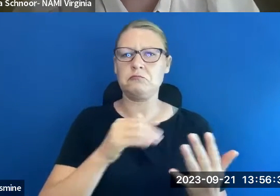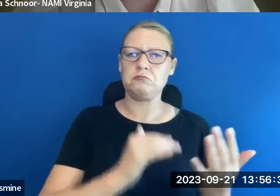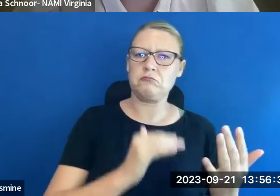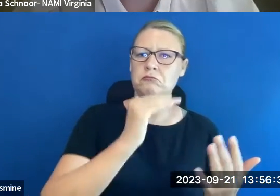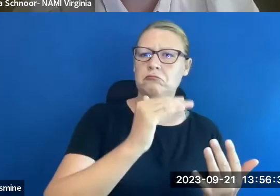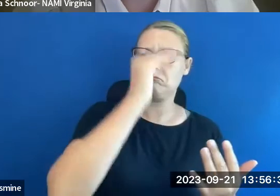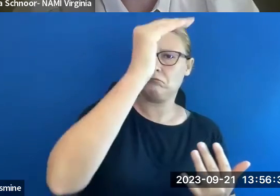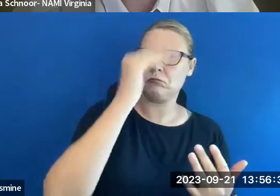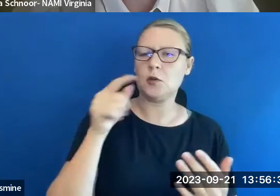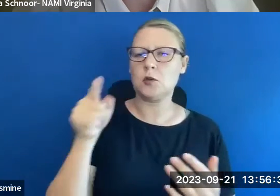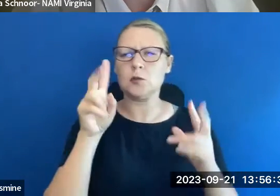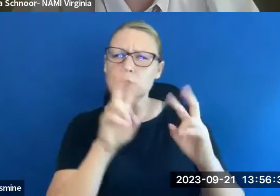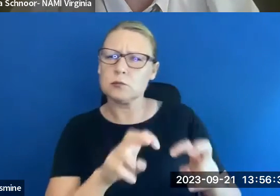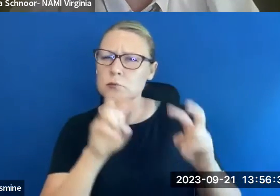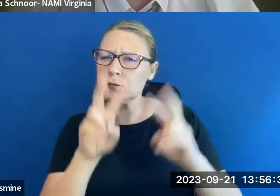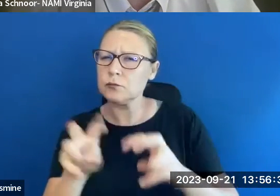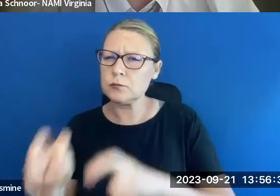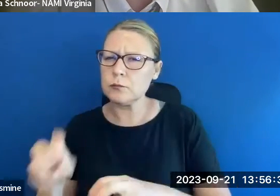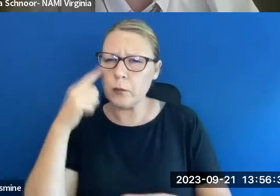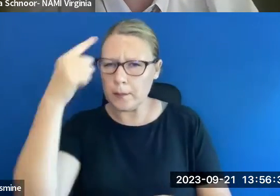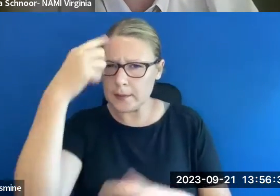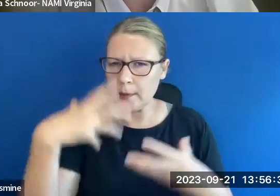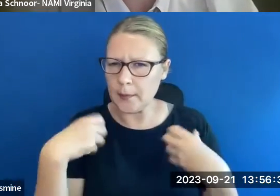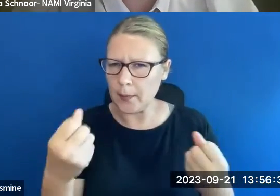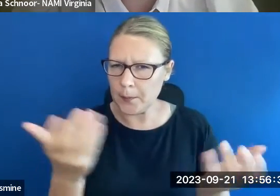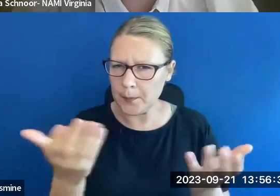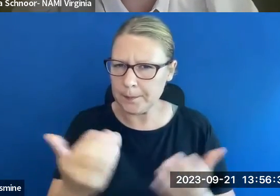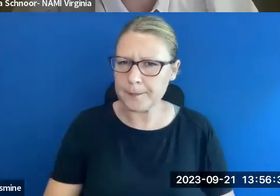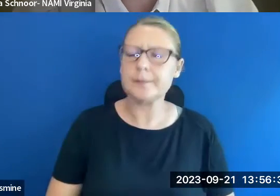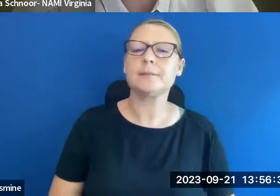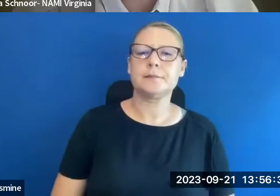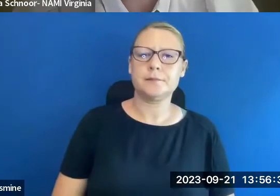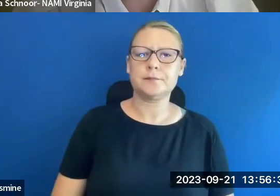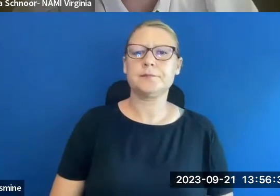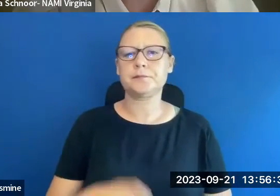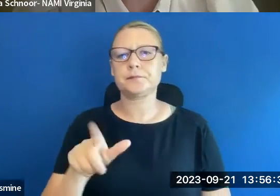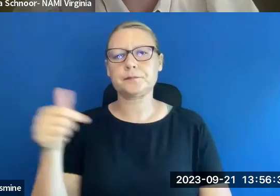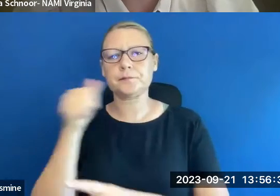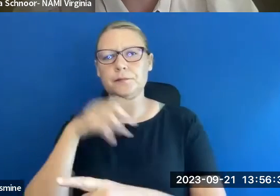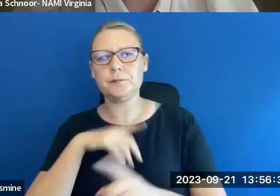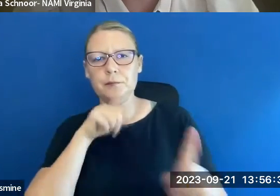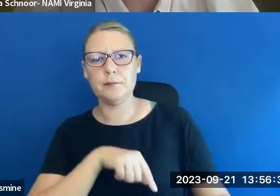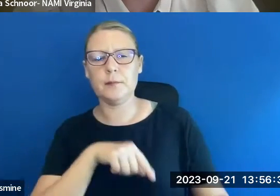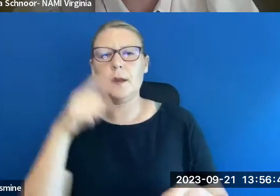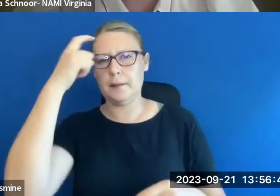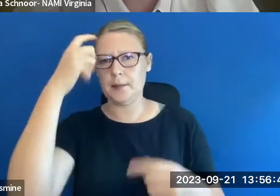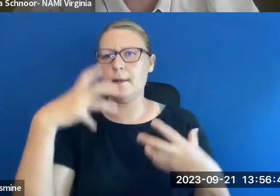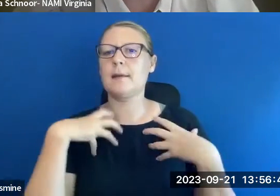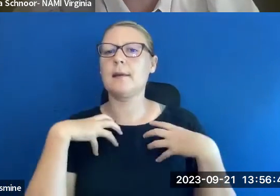Well, there is a wide range, because of course with mental illness itself is a very